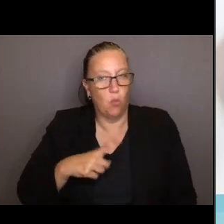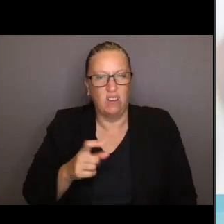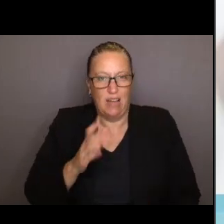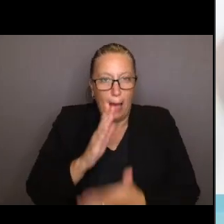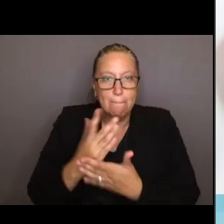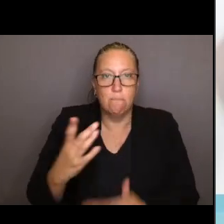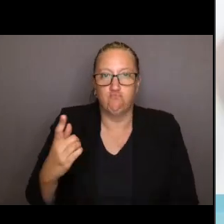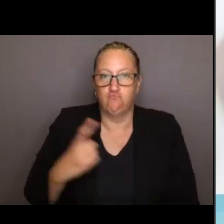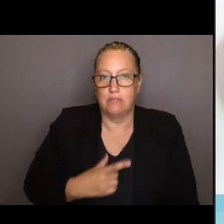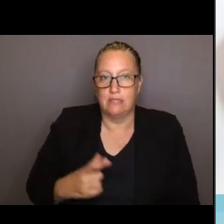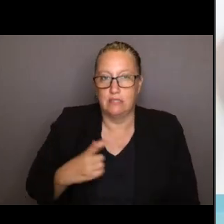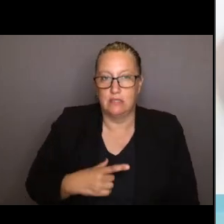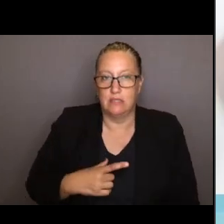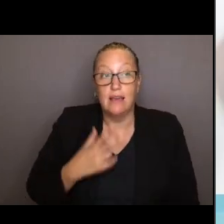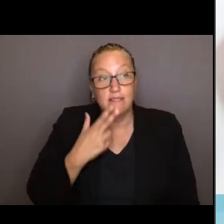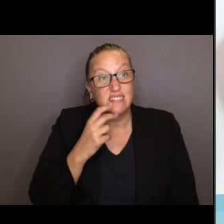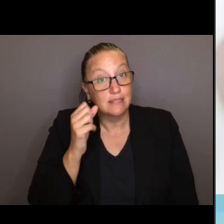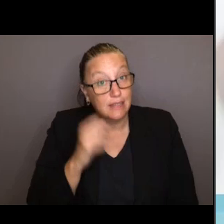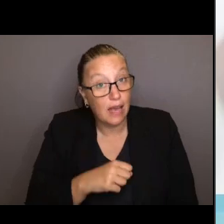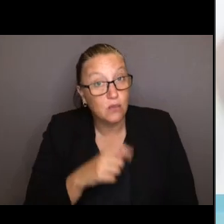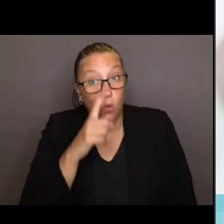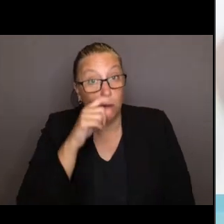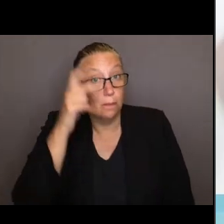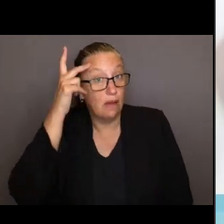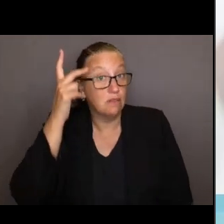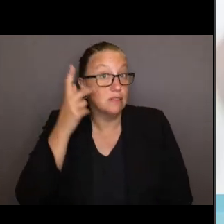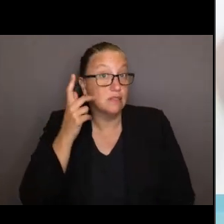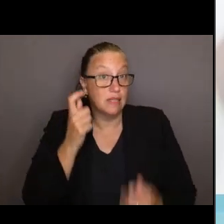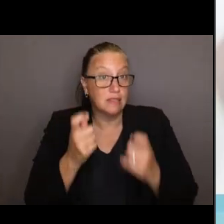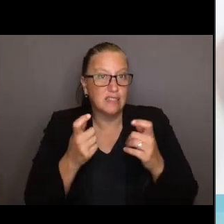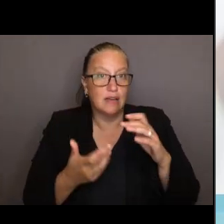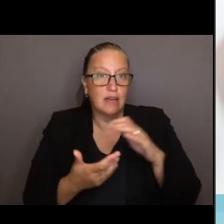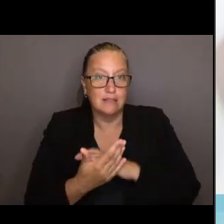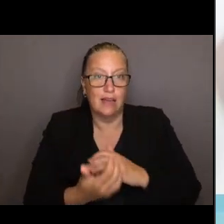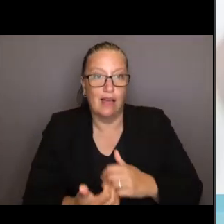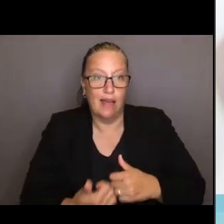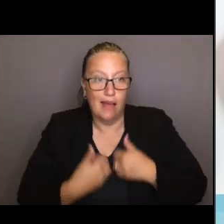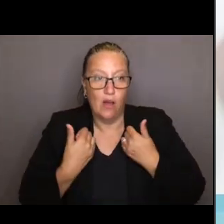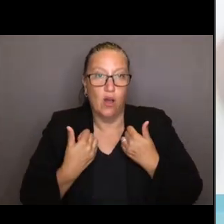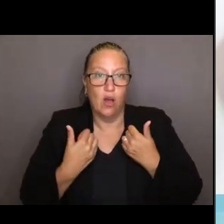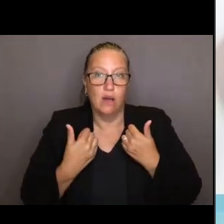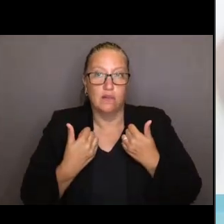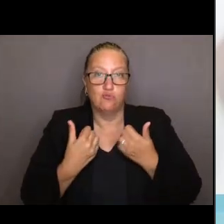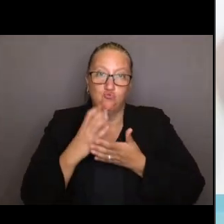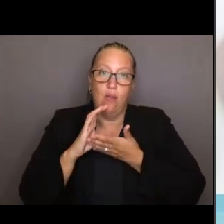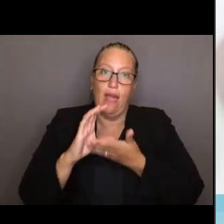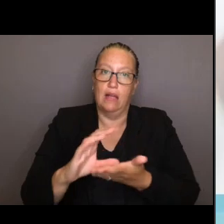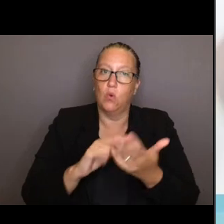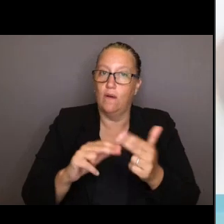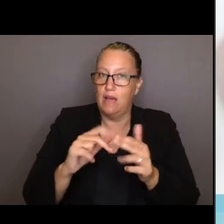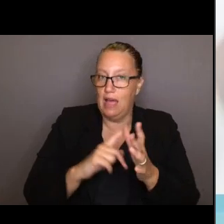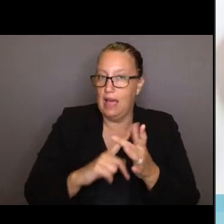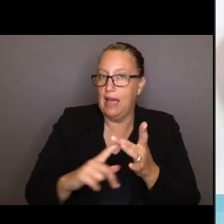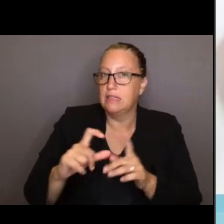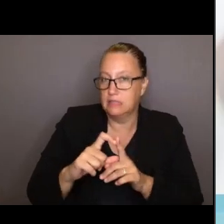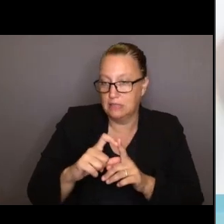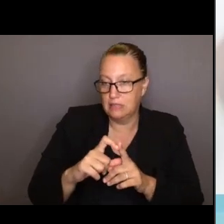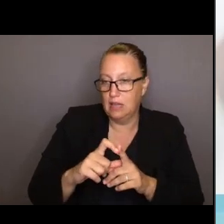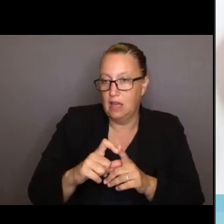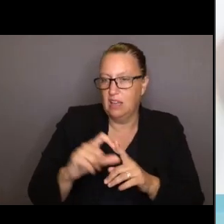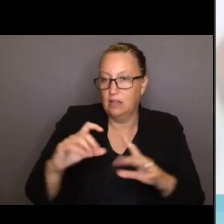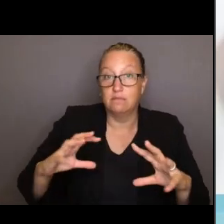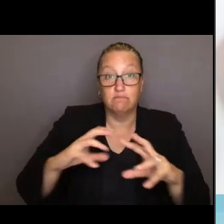we could do the parentage testing under a grant of aid, and then on the conclusion